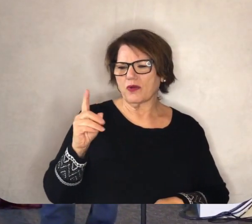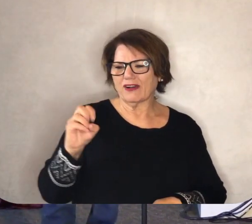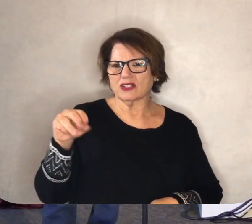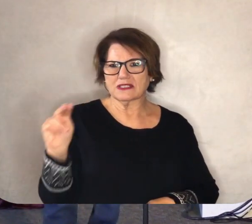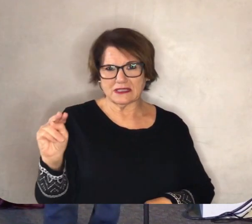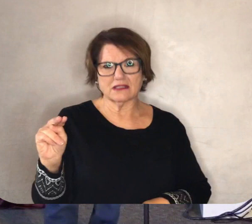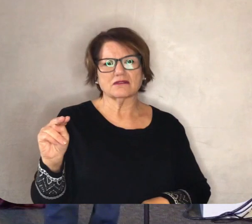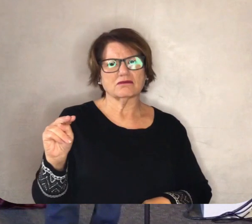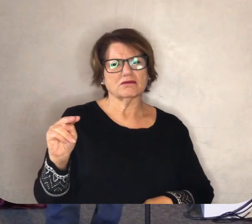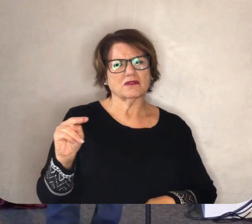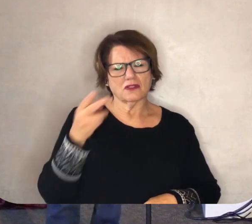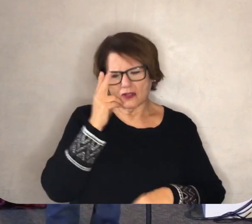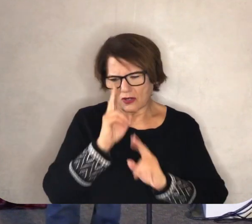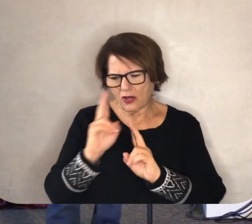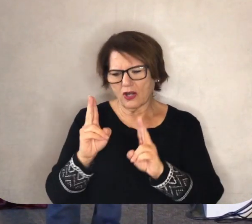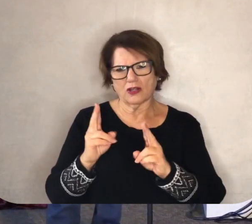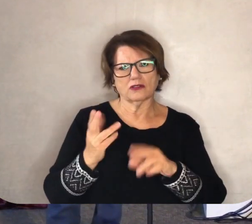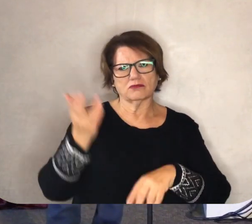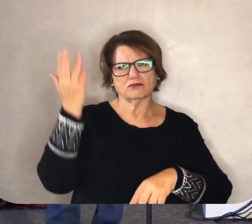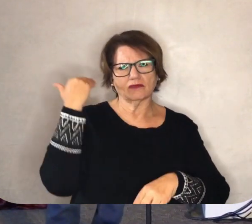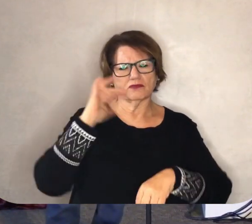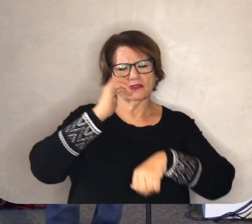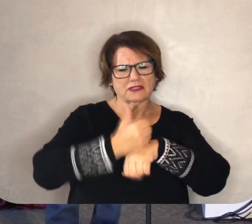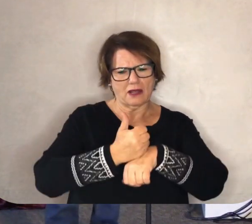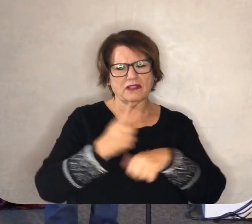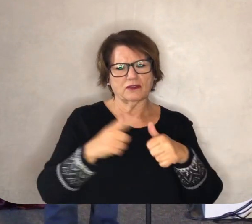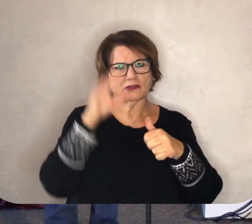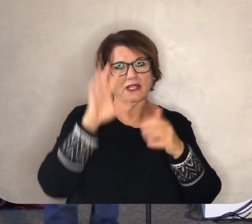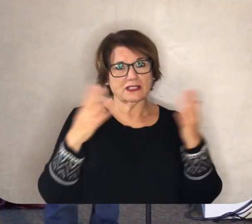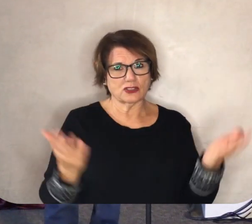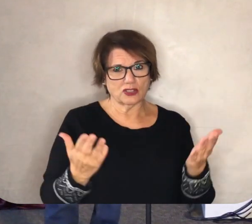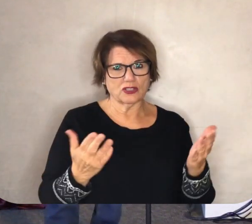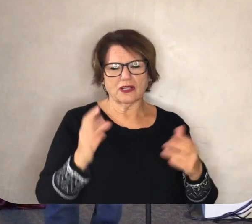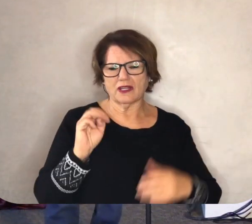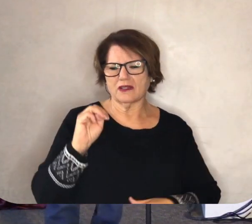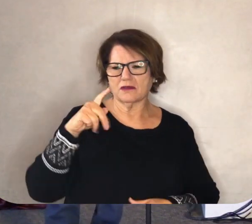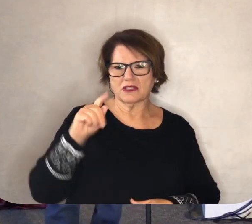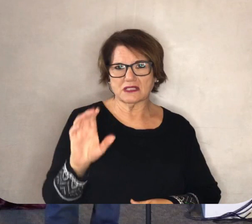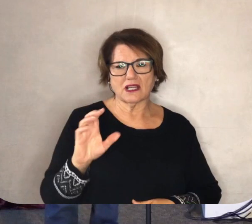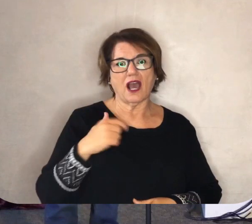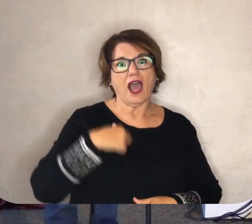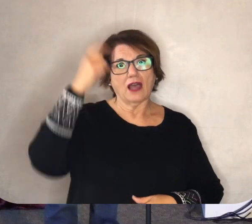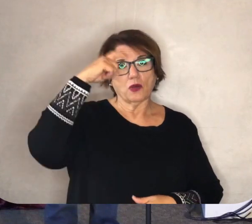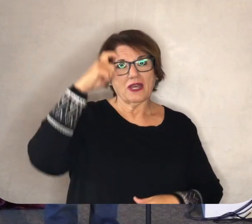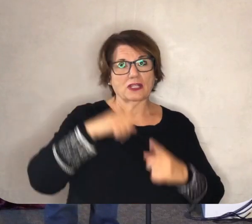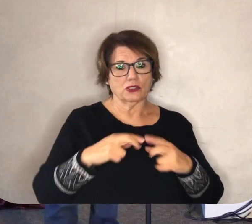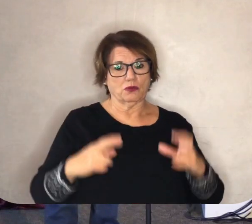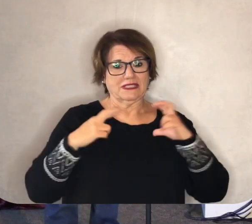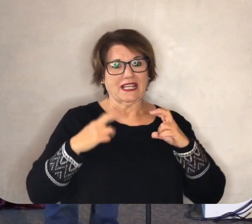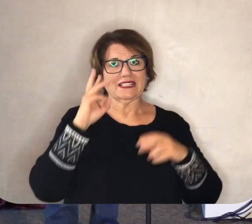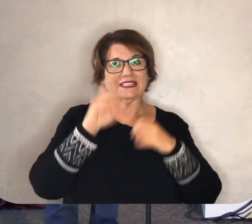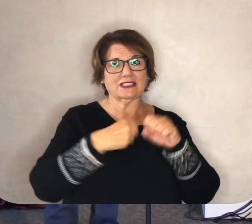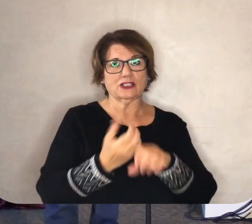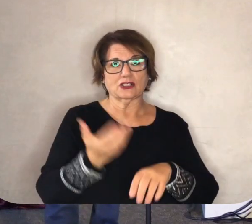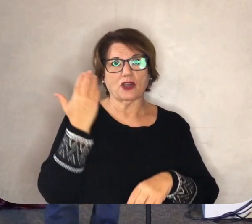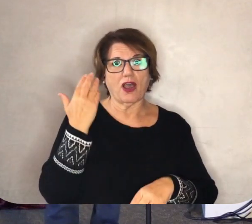serving as the founding pastor here at Moore Park Presbyterian Church, and I had the great wisdom of retiring 6 years ago, so